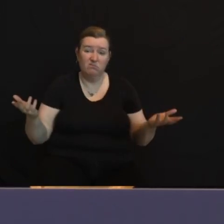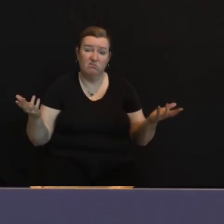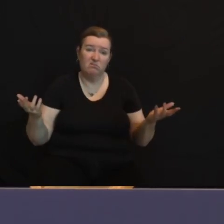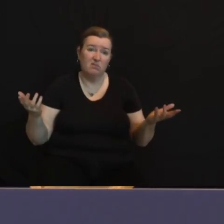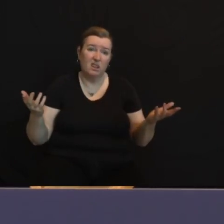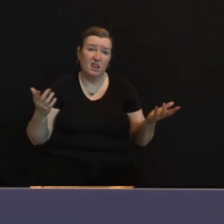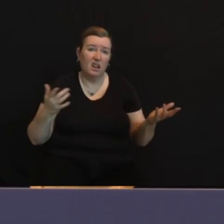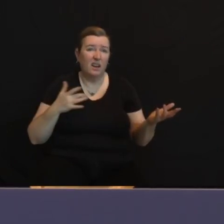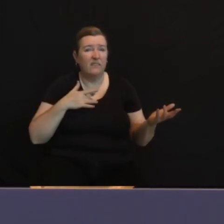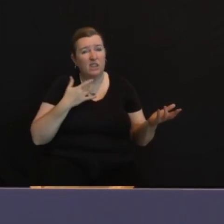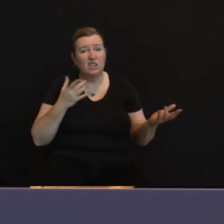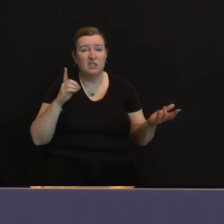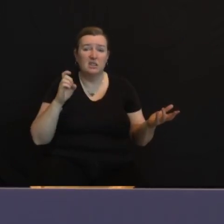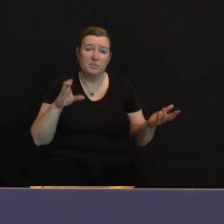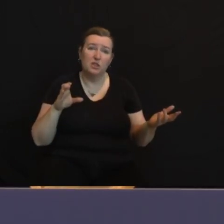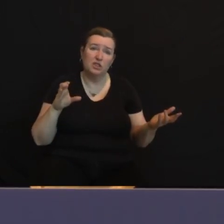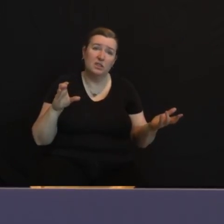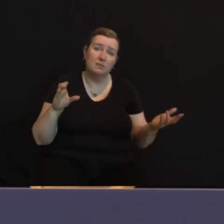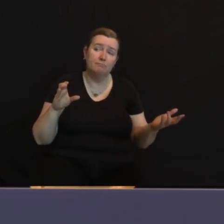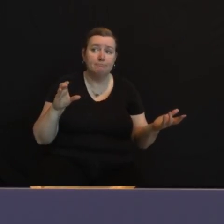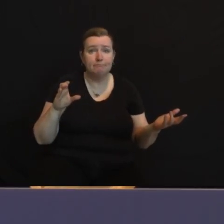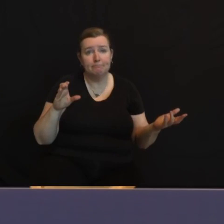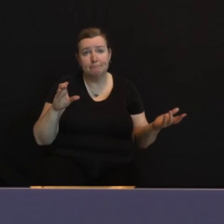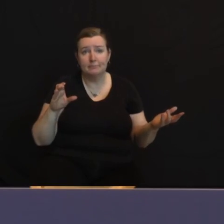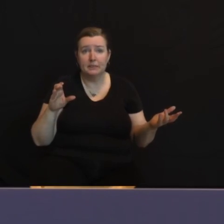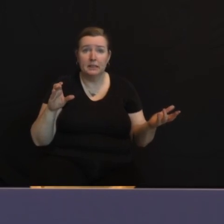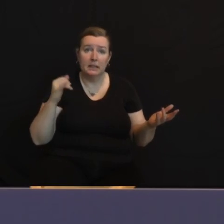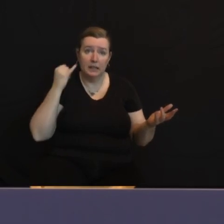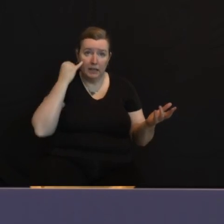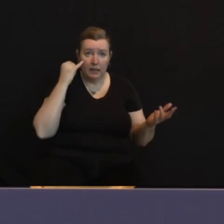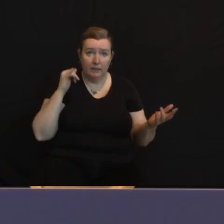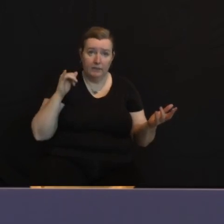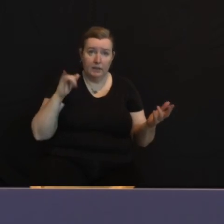with the council's cooperation that will be the last one